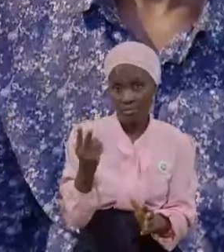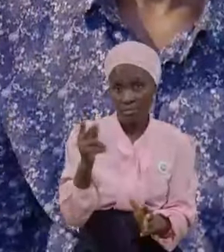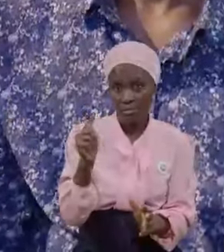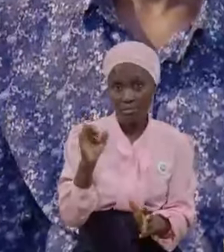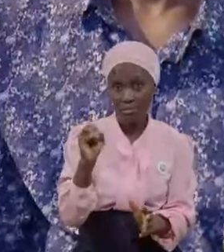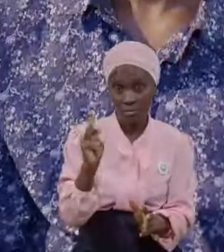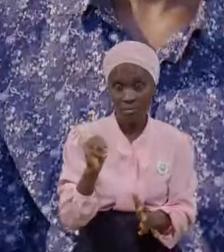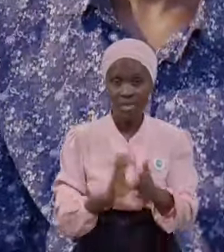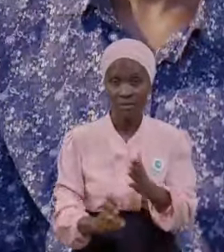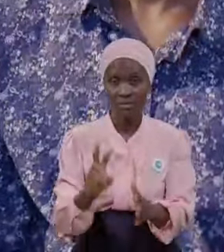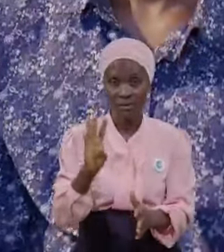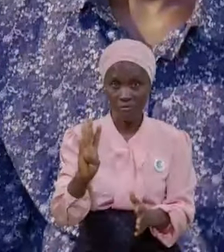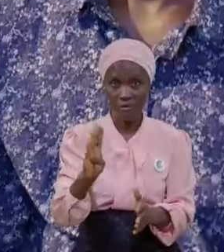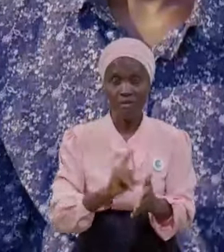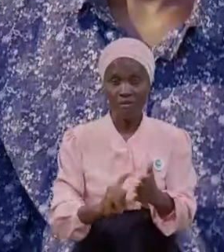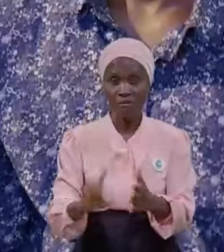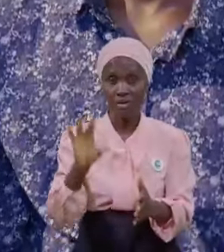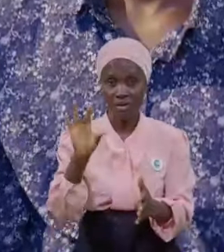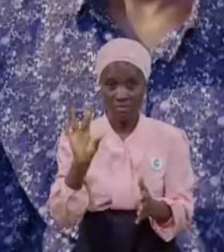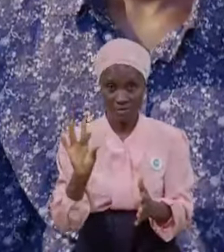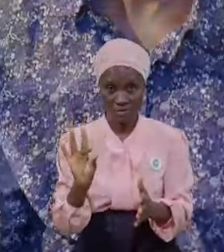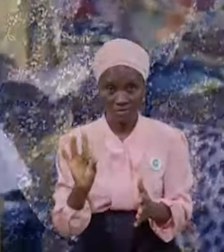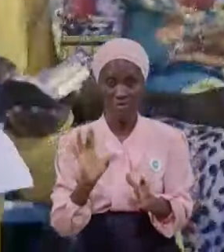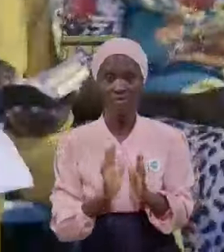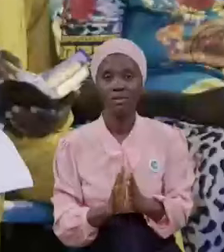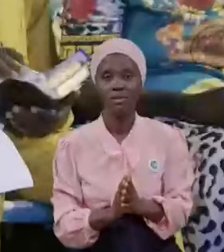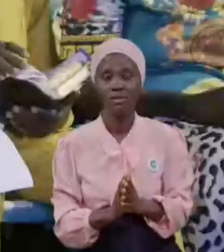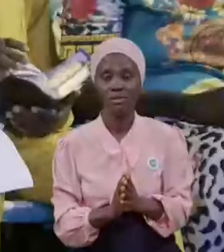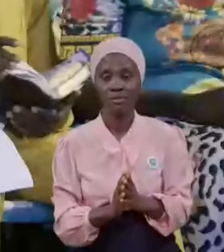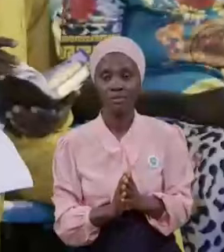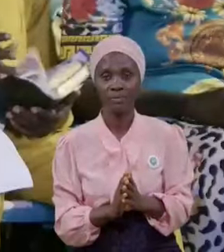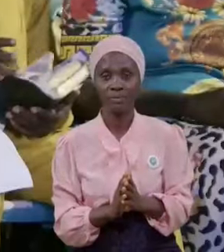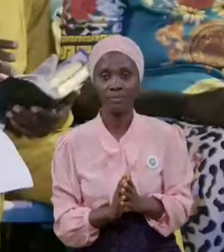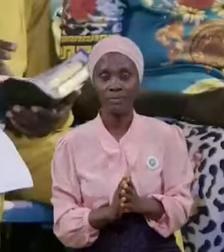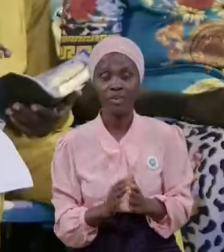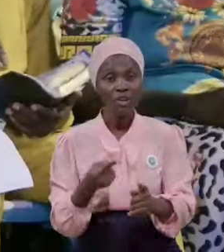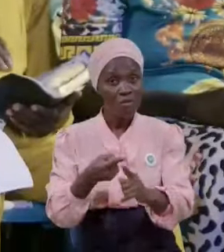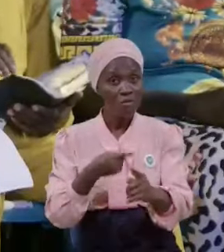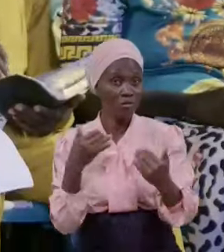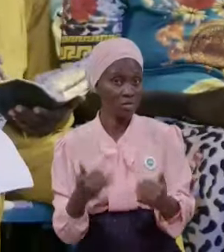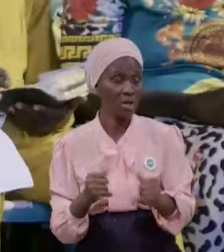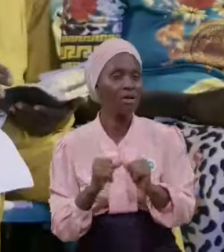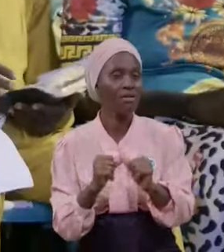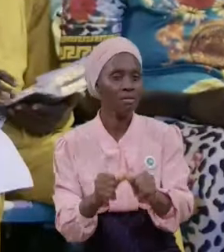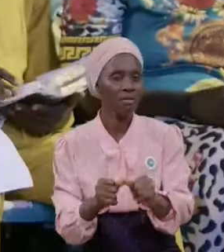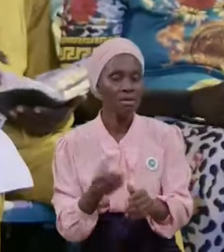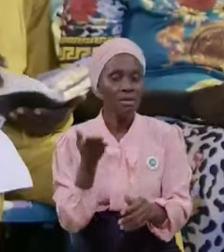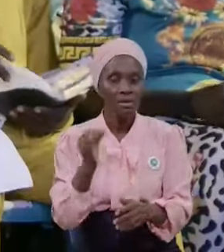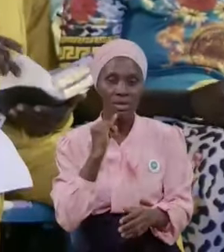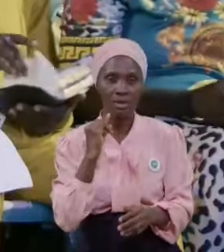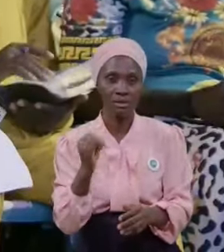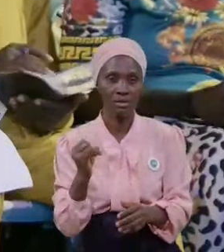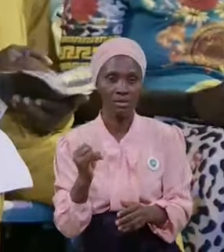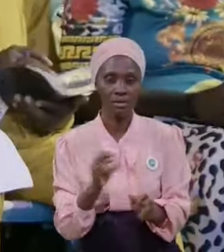Timothy chapter 4, verse 8. Henceforth, there is laid up for me